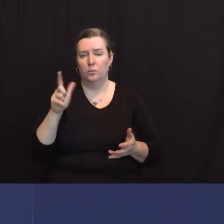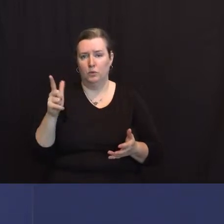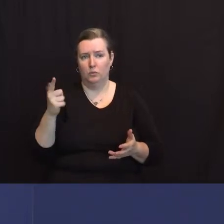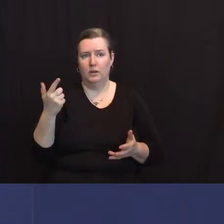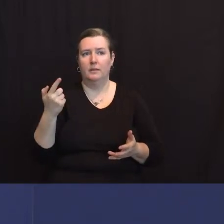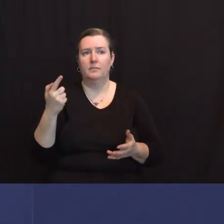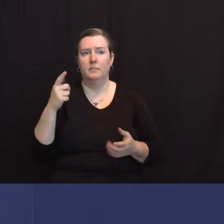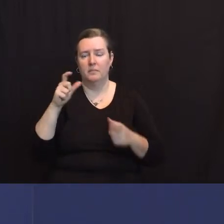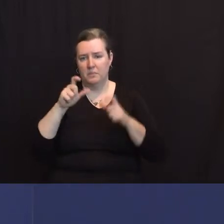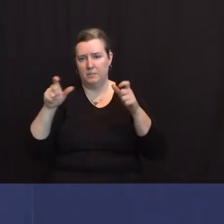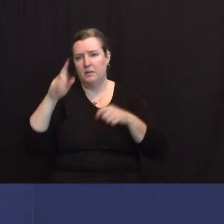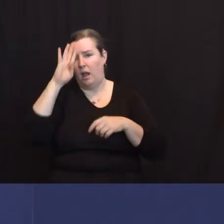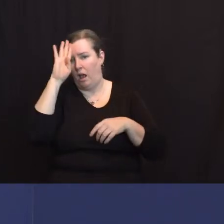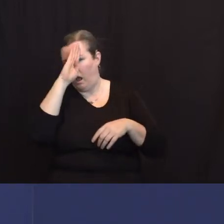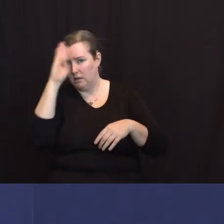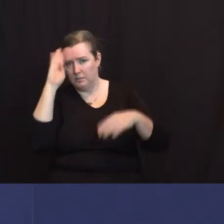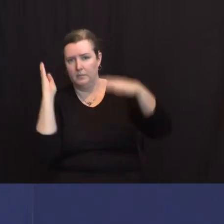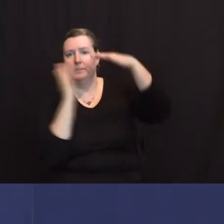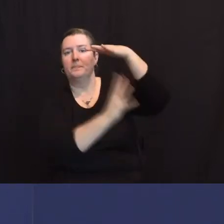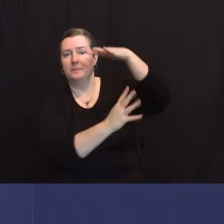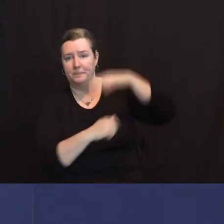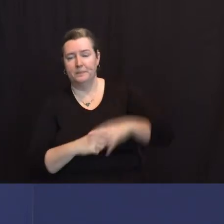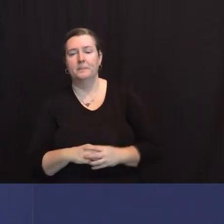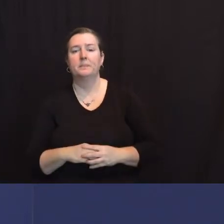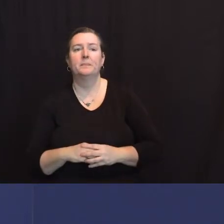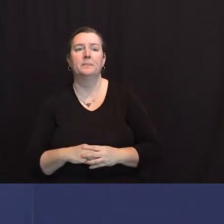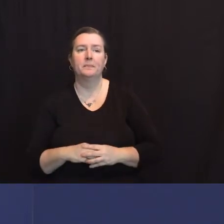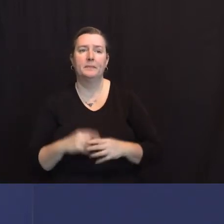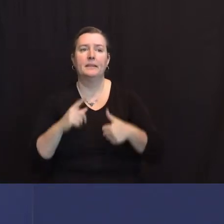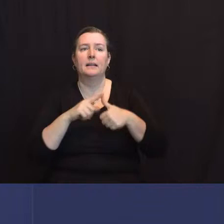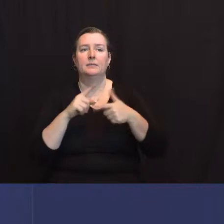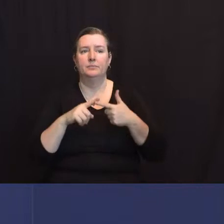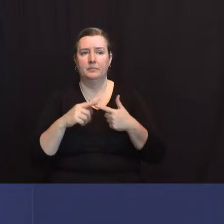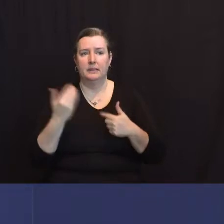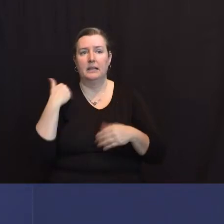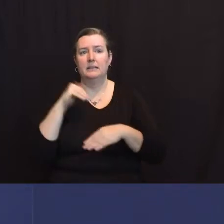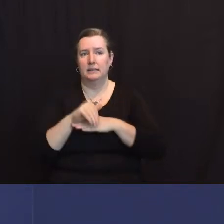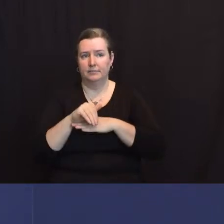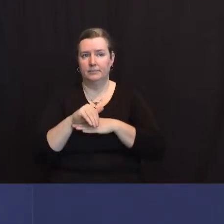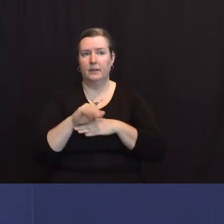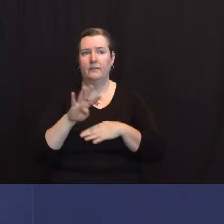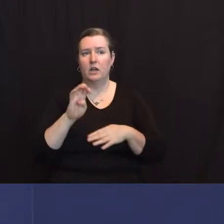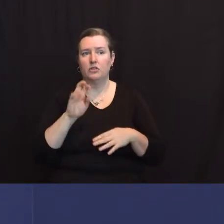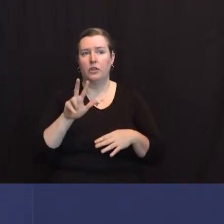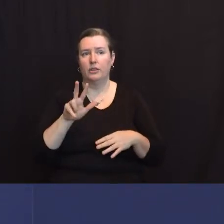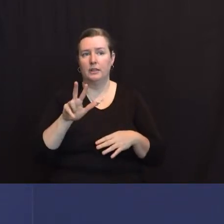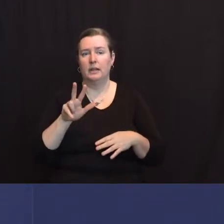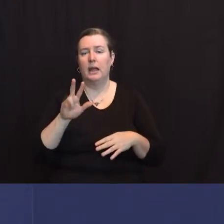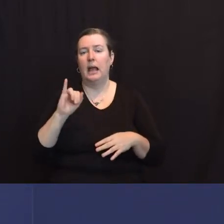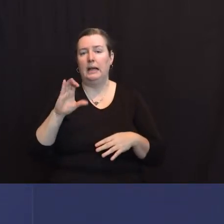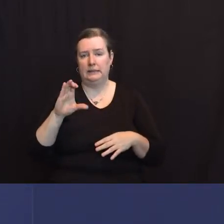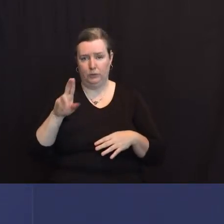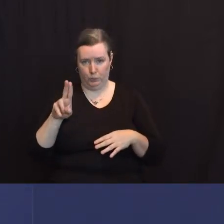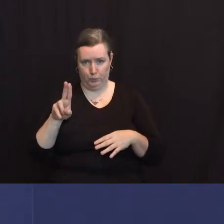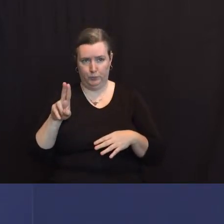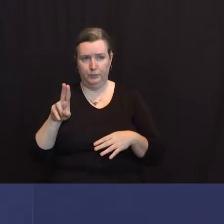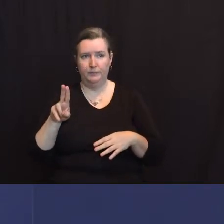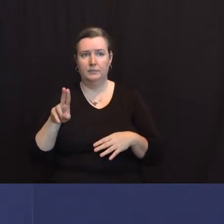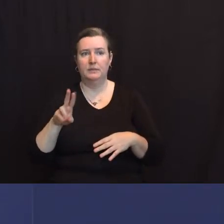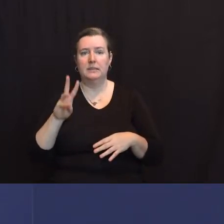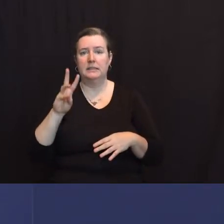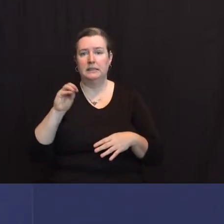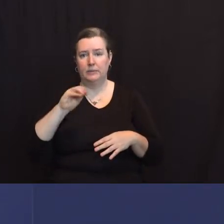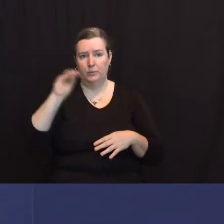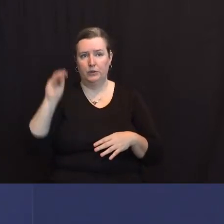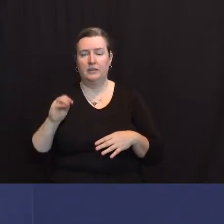and PUIs. Last evening, 403 individuals in critical care, 60% of those in critical care are